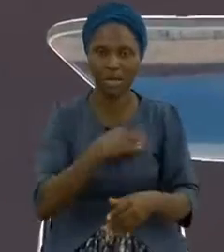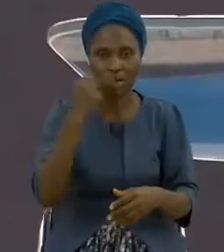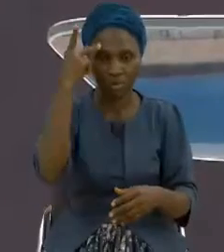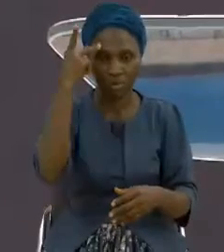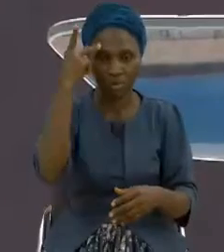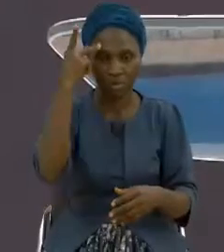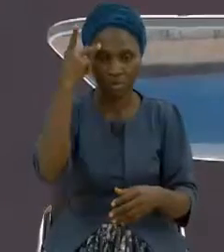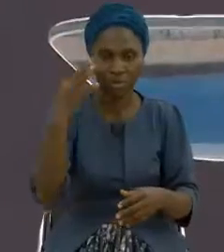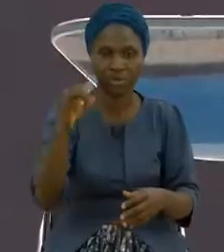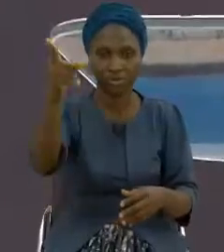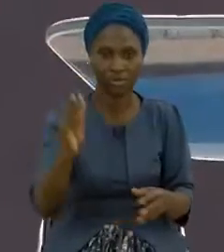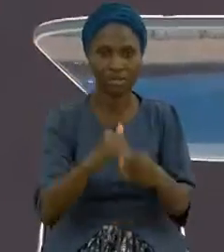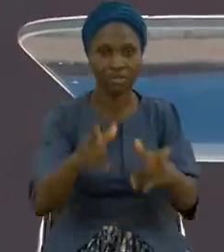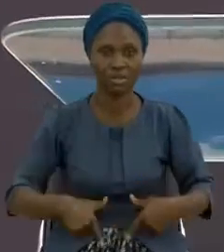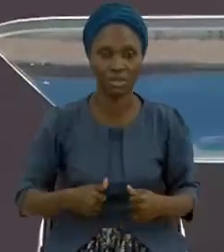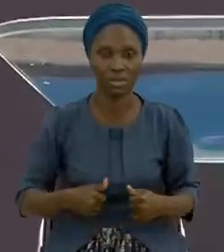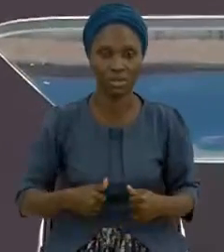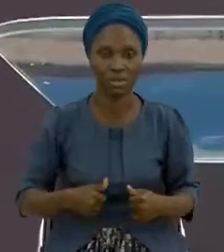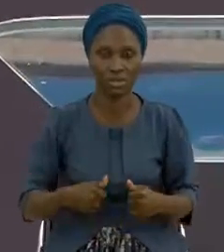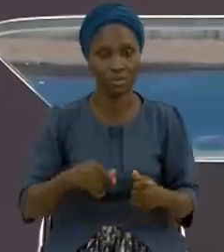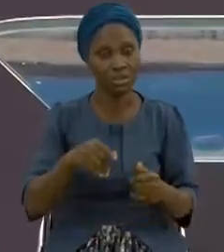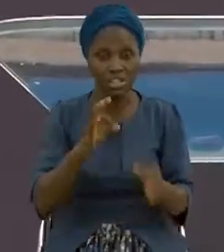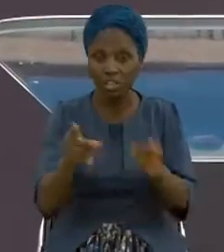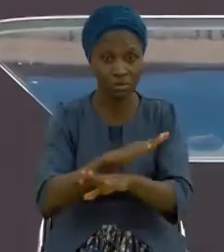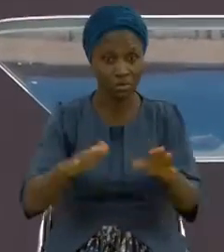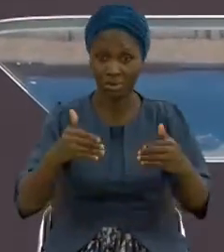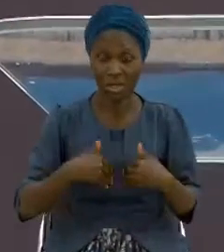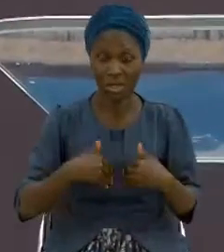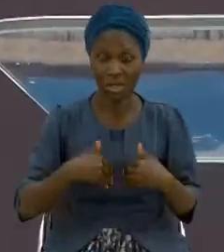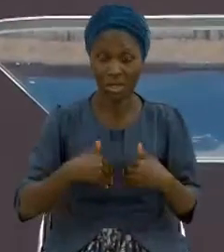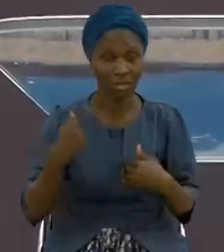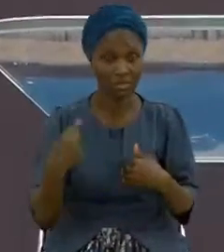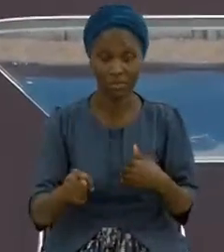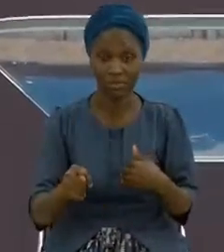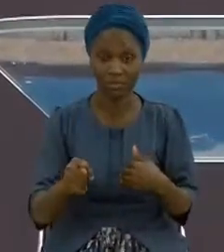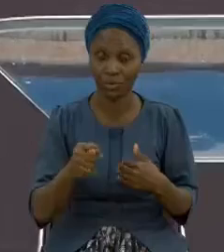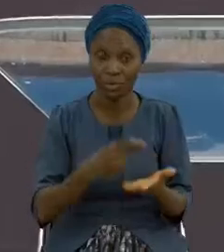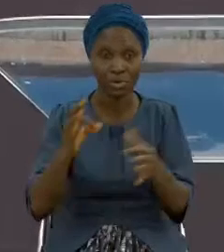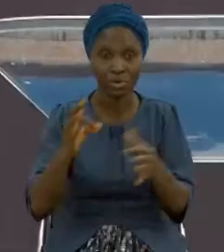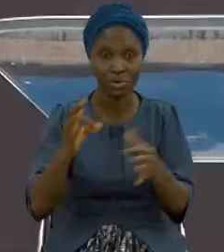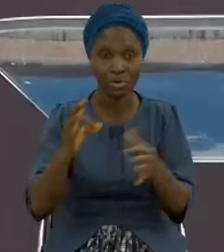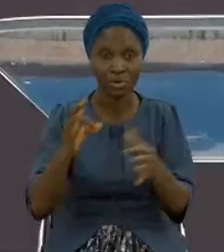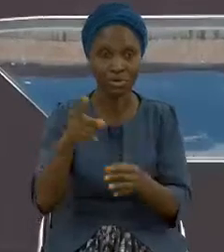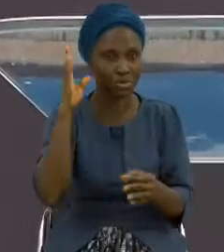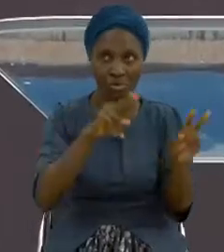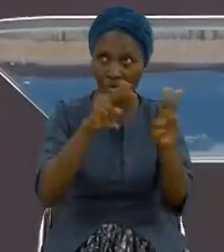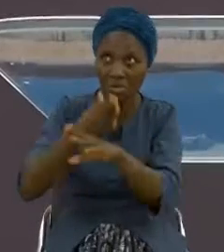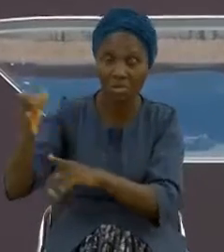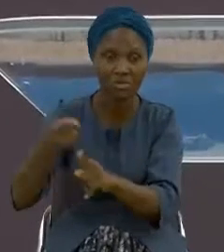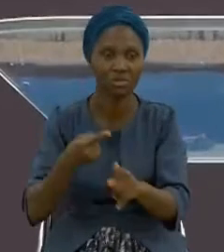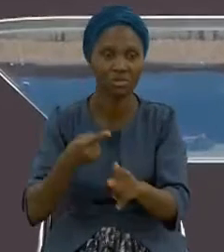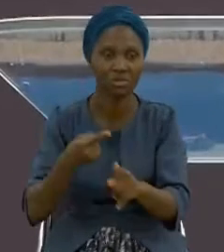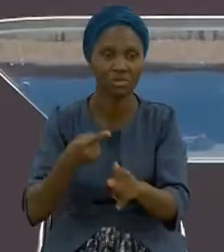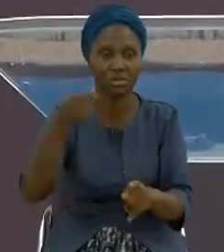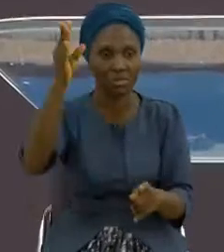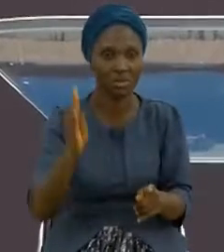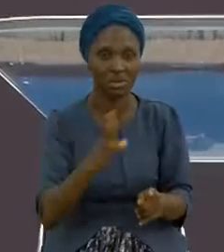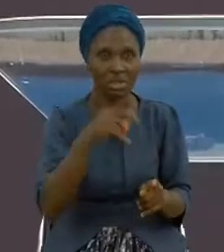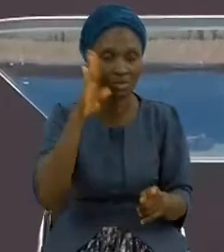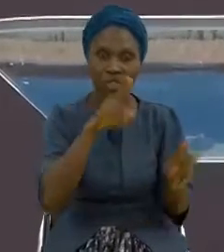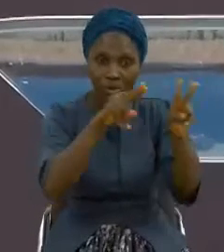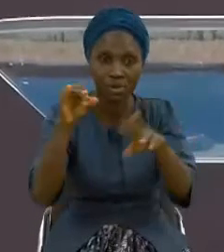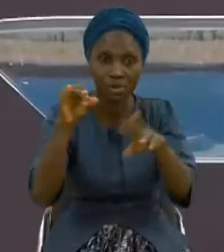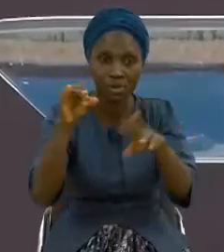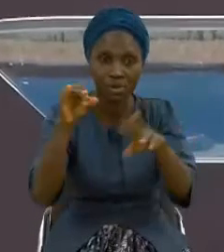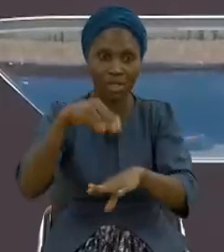look away from God and be looking at those few people, whoever they are. Even if